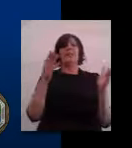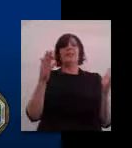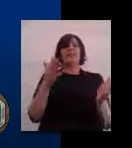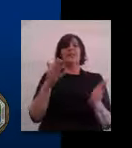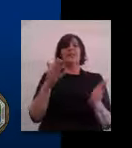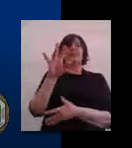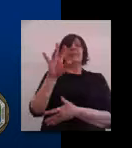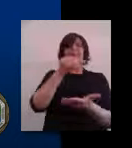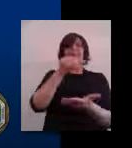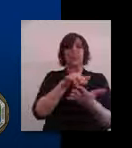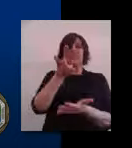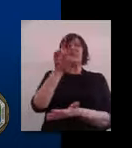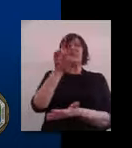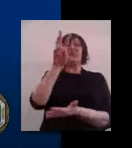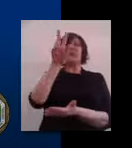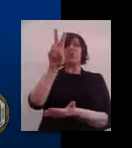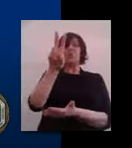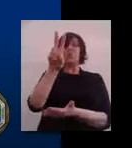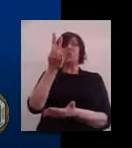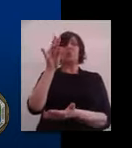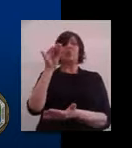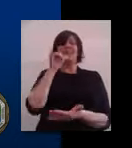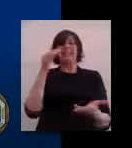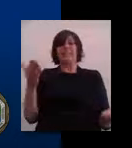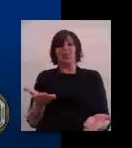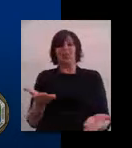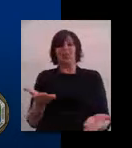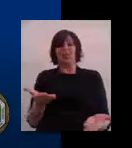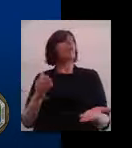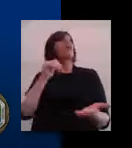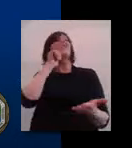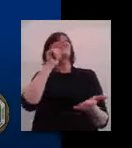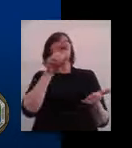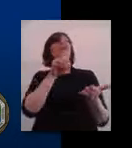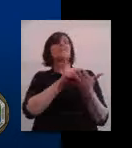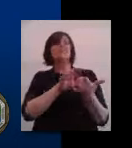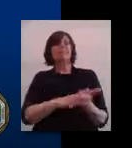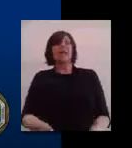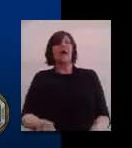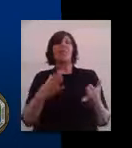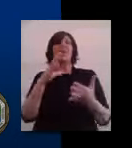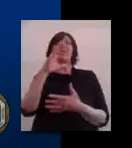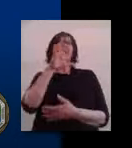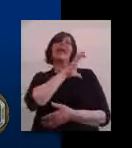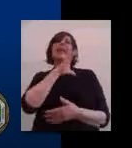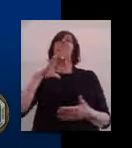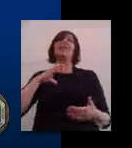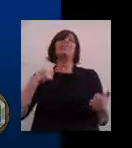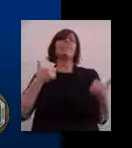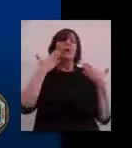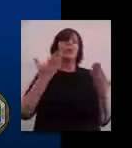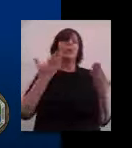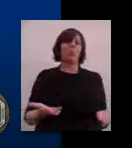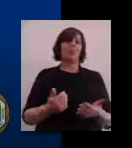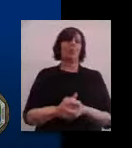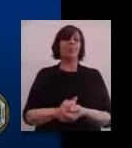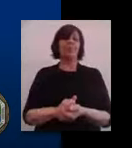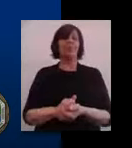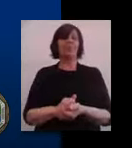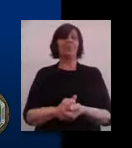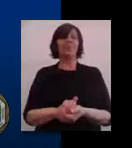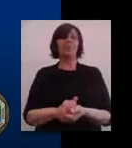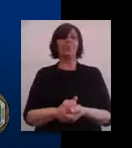through yesterday. They are not listing the amount of people tested in Ohio, so I can't say exactly how many people have been tested in Cuyahoga County, where Cleveland